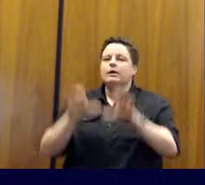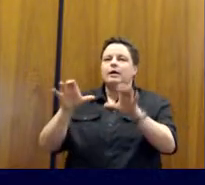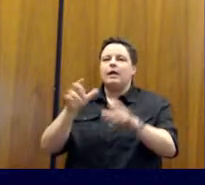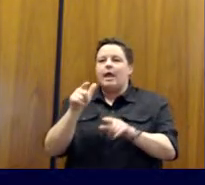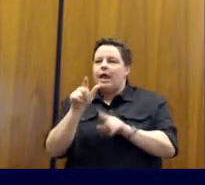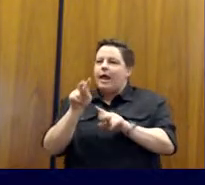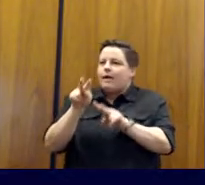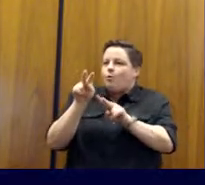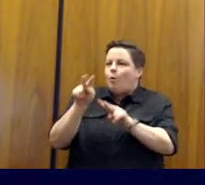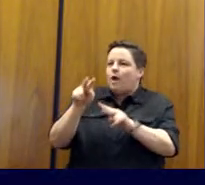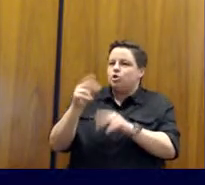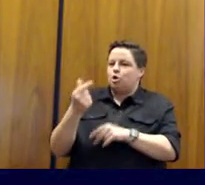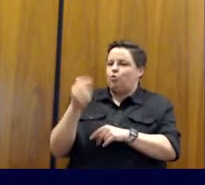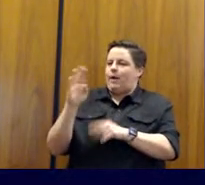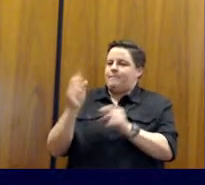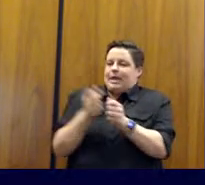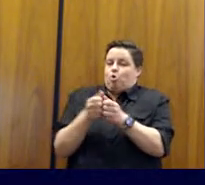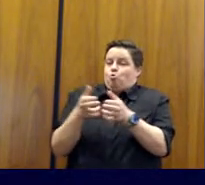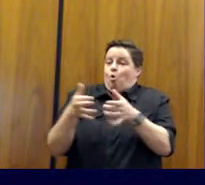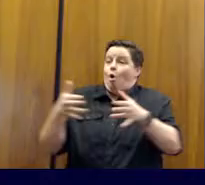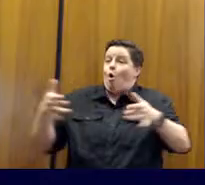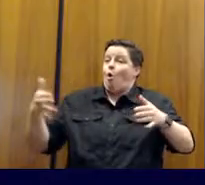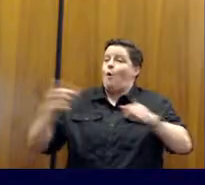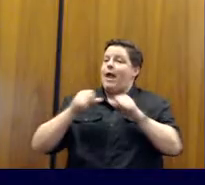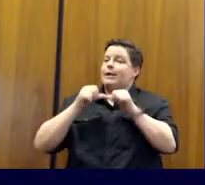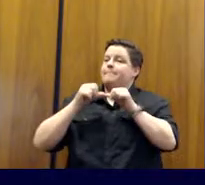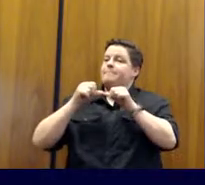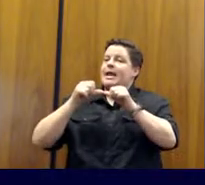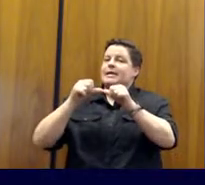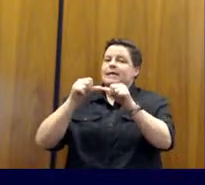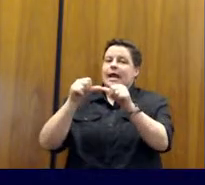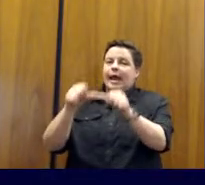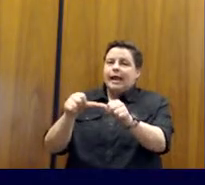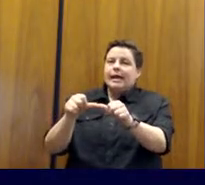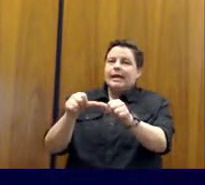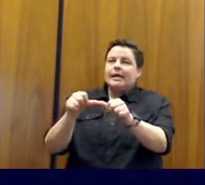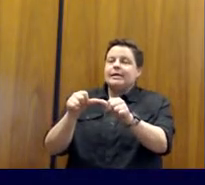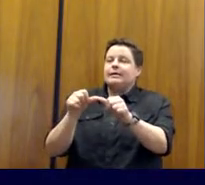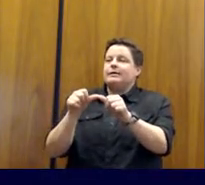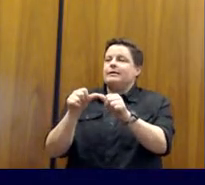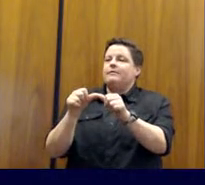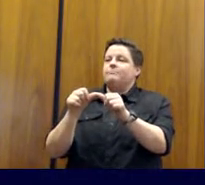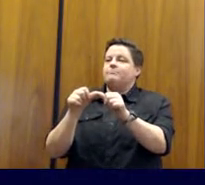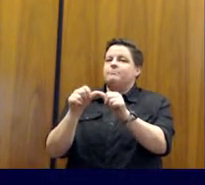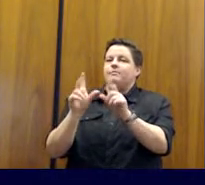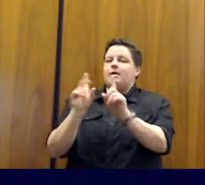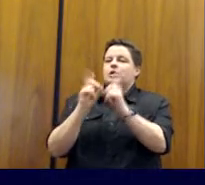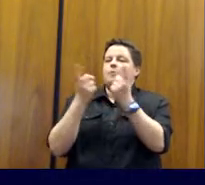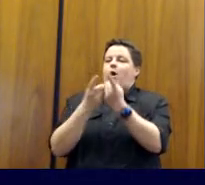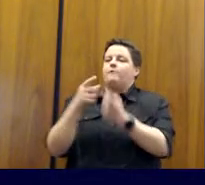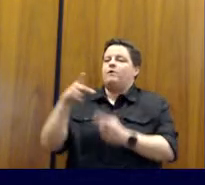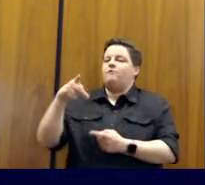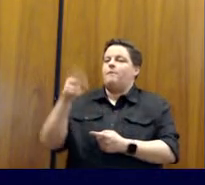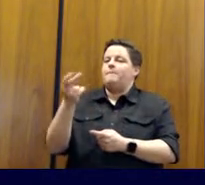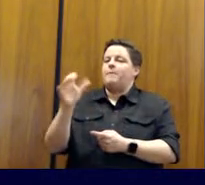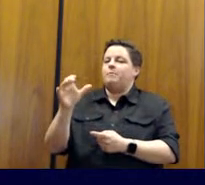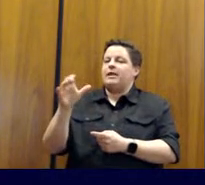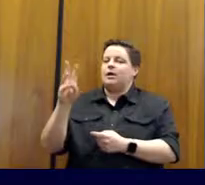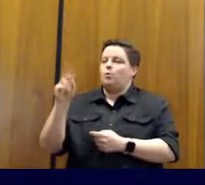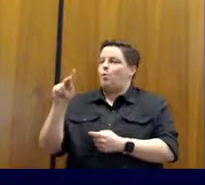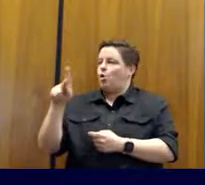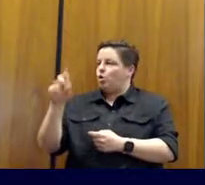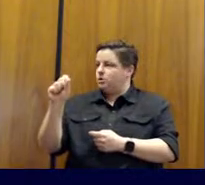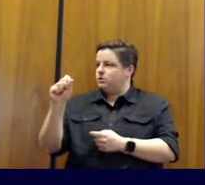watching Grand Blanc grow and maintain its Department of Public Works. And so